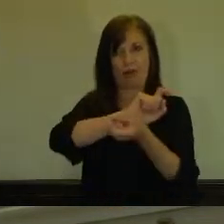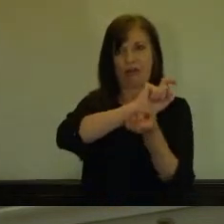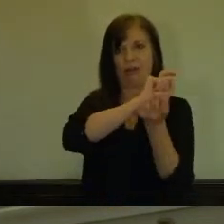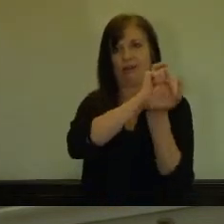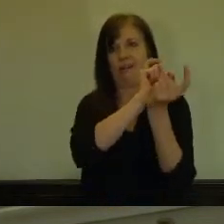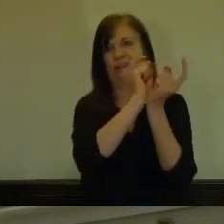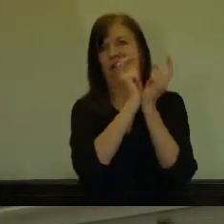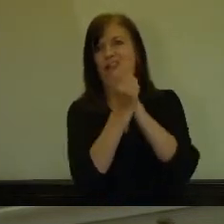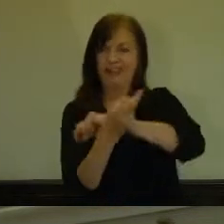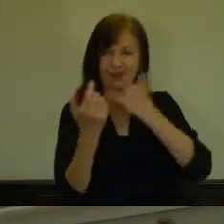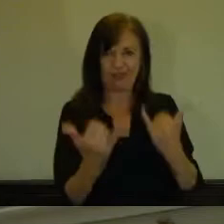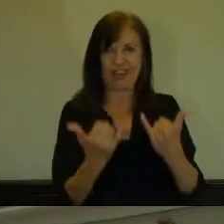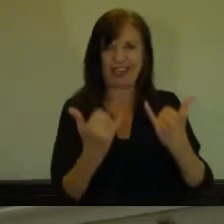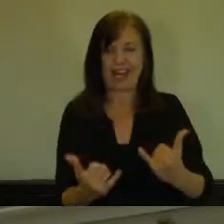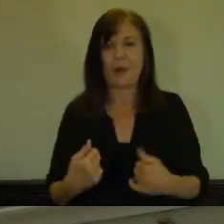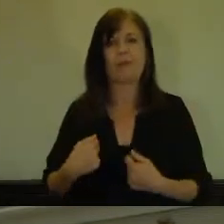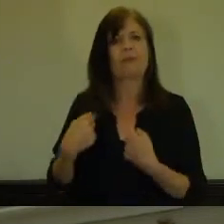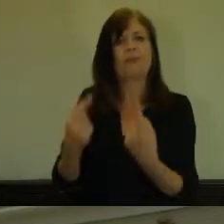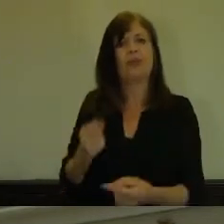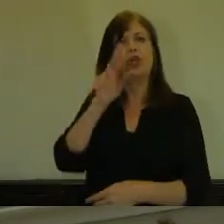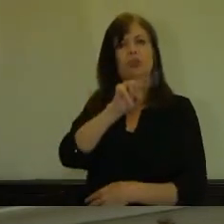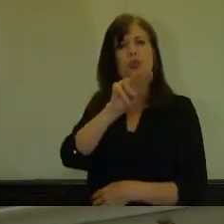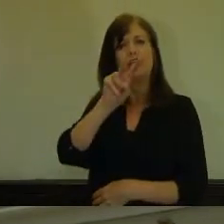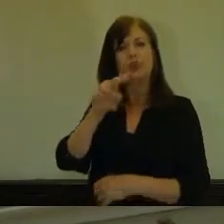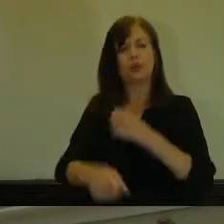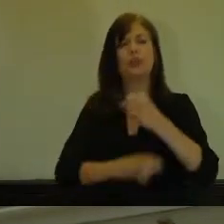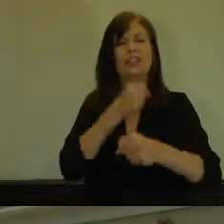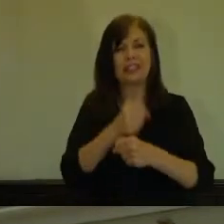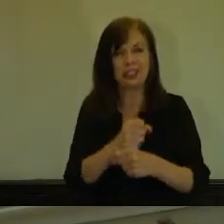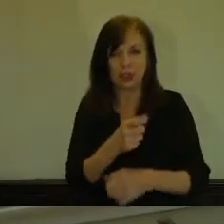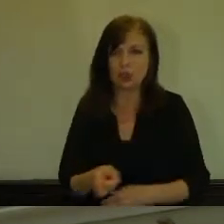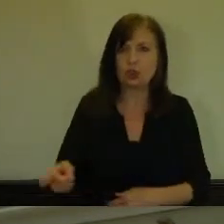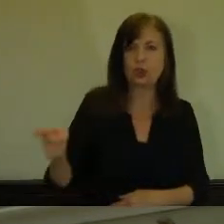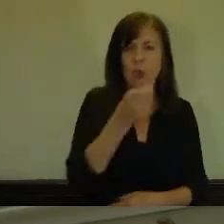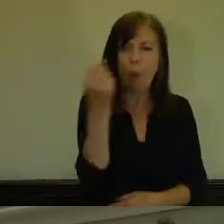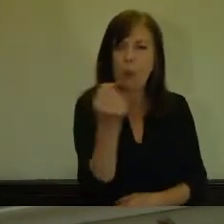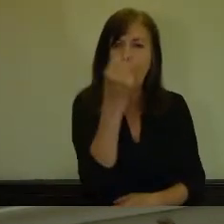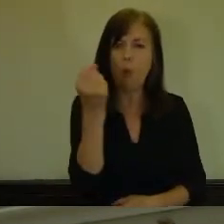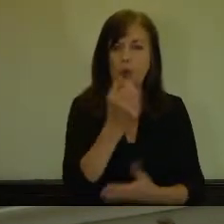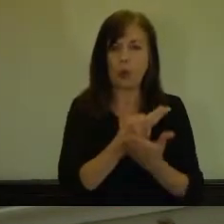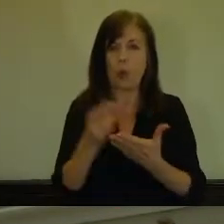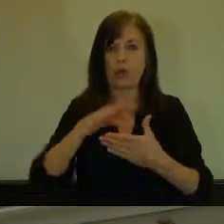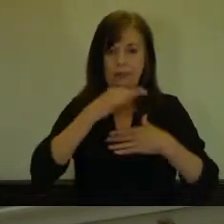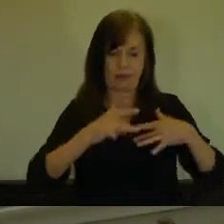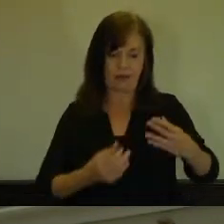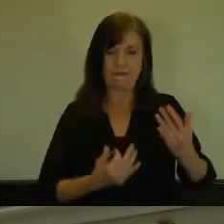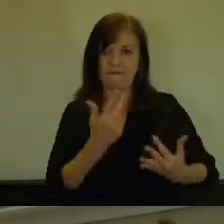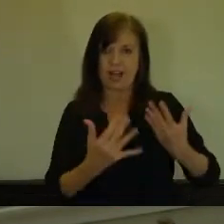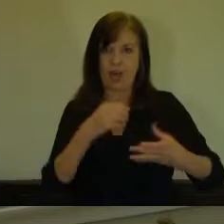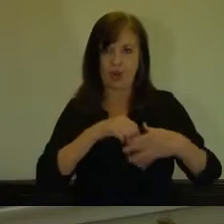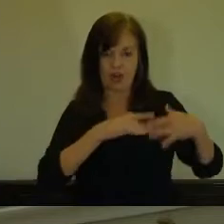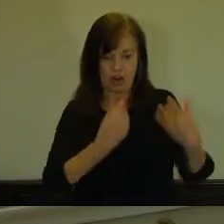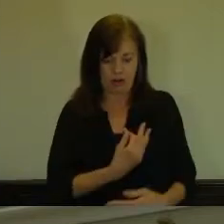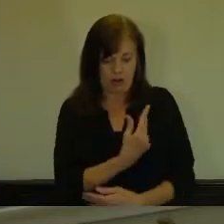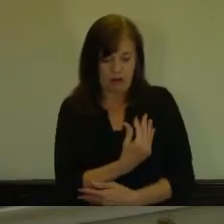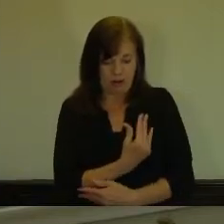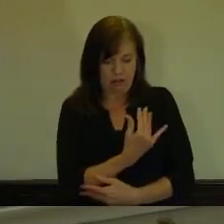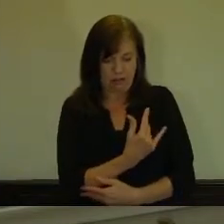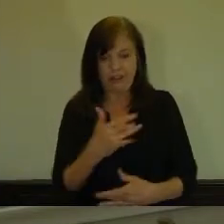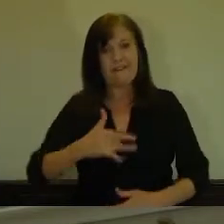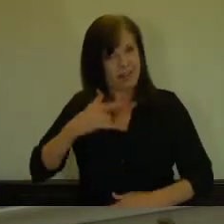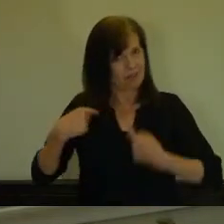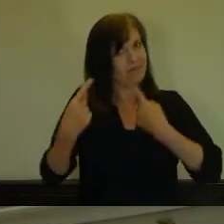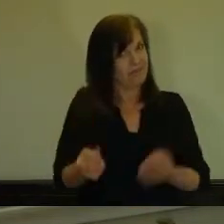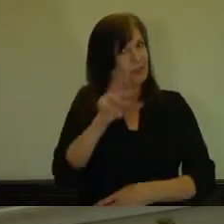For 22 years, you have carried the fire of the Spirit in the work here at Spiritus, in